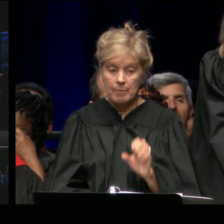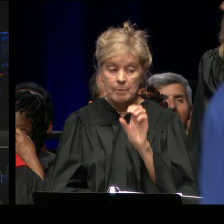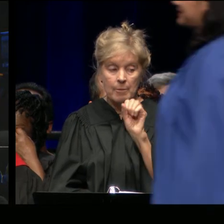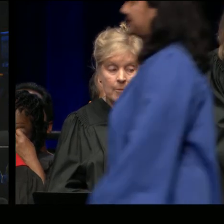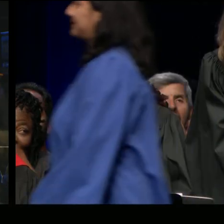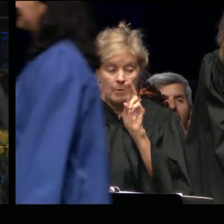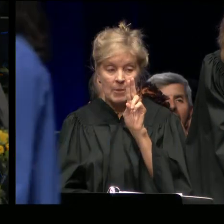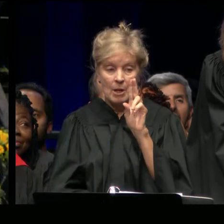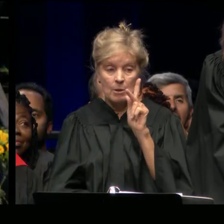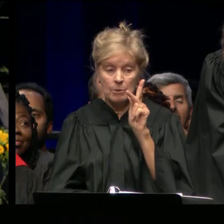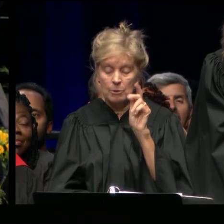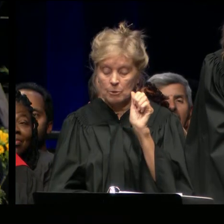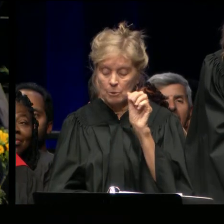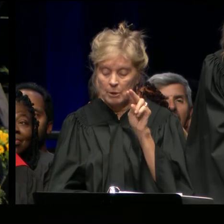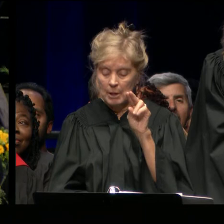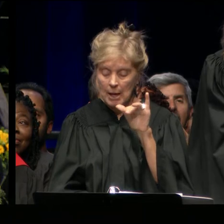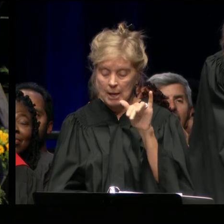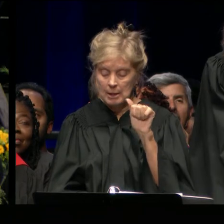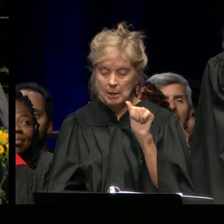Sukanya Ghosh.